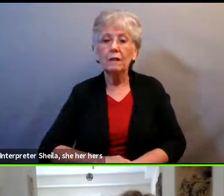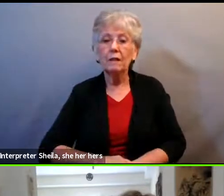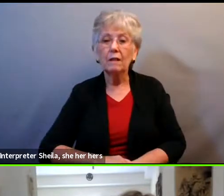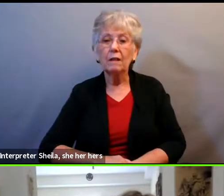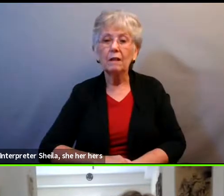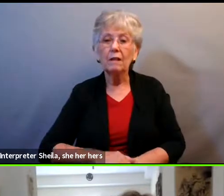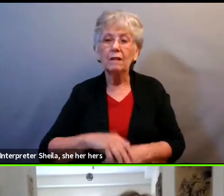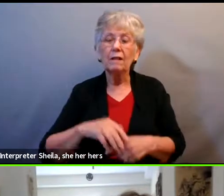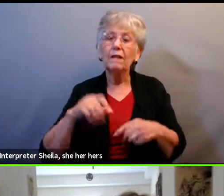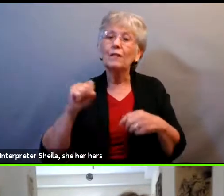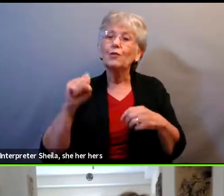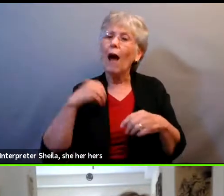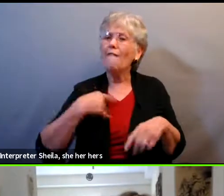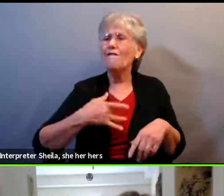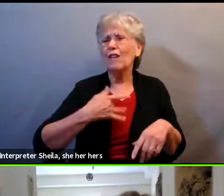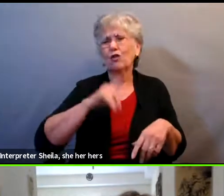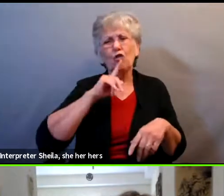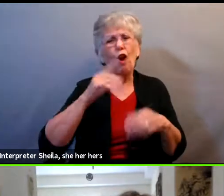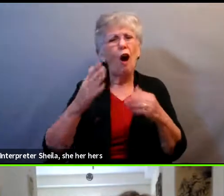absolutely everybody here,